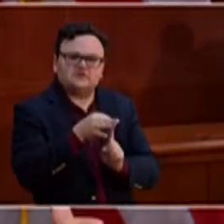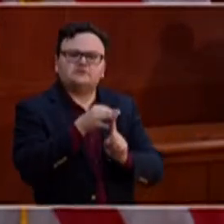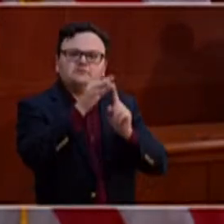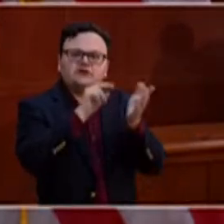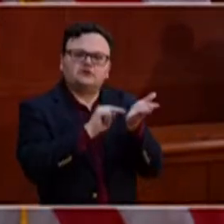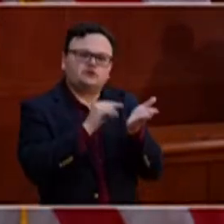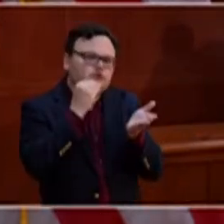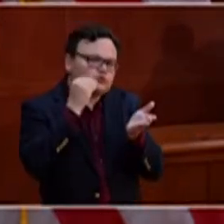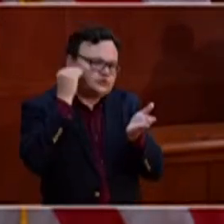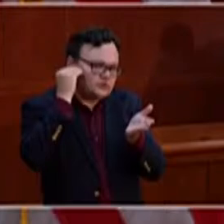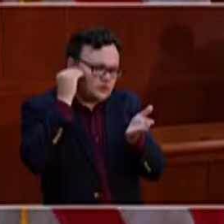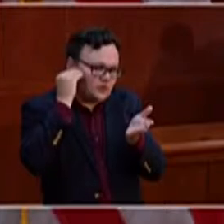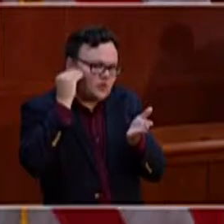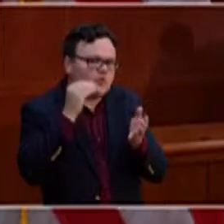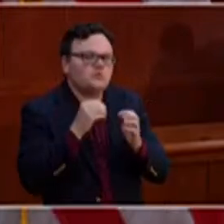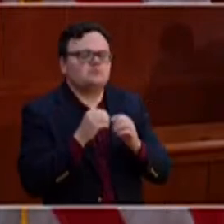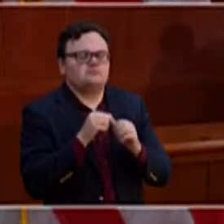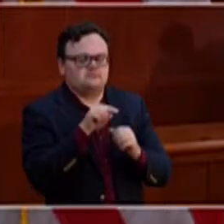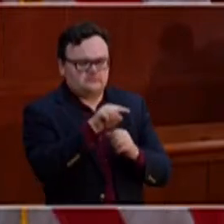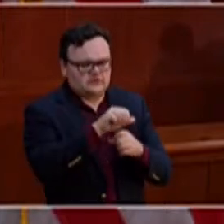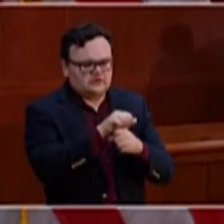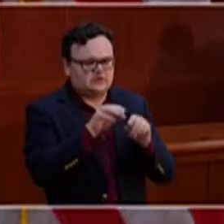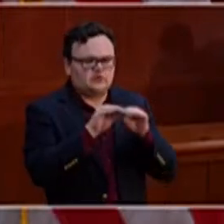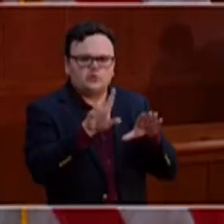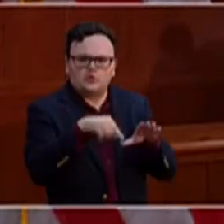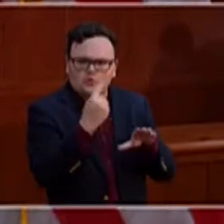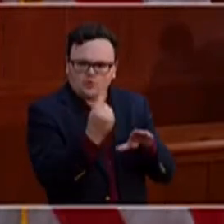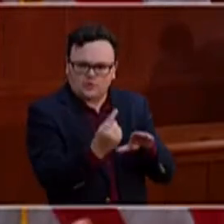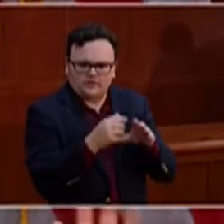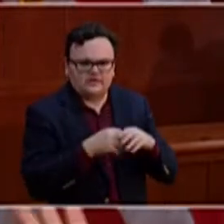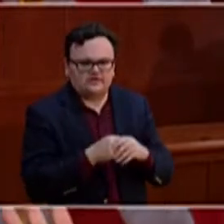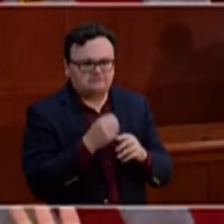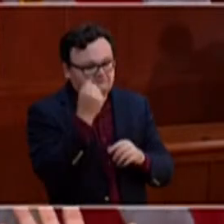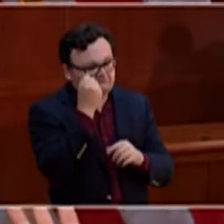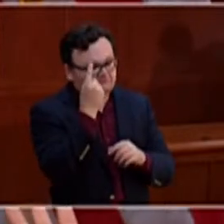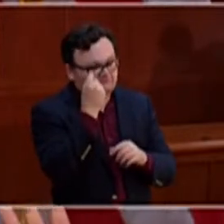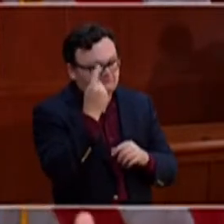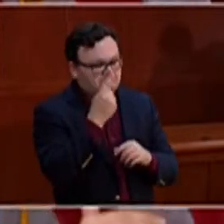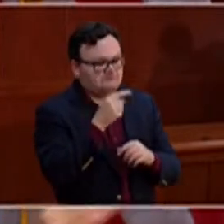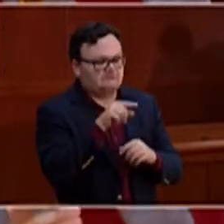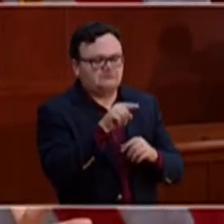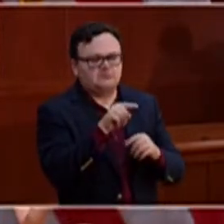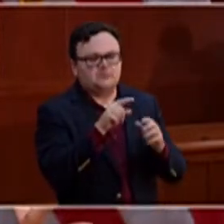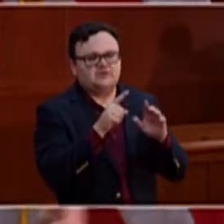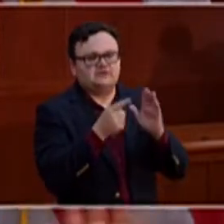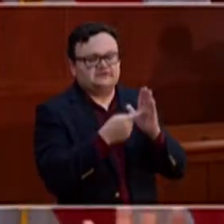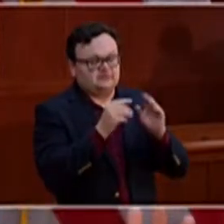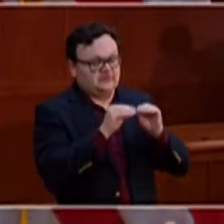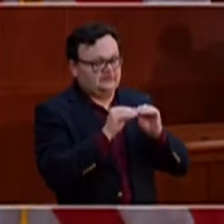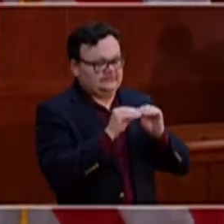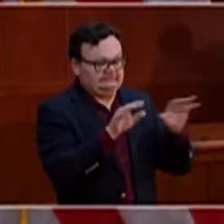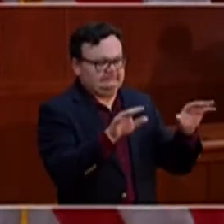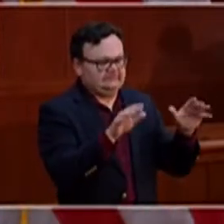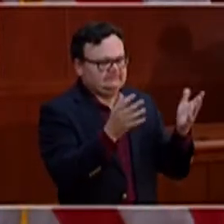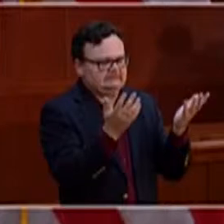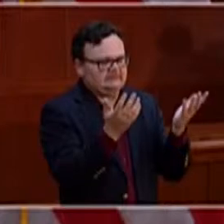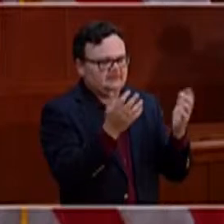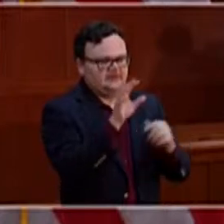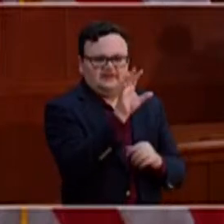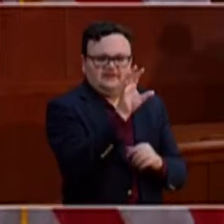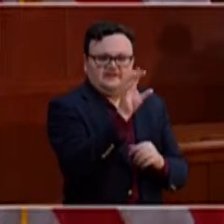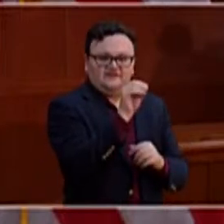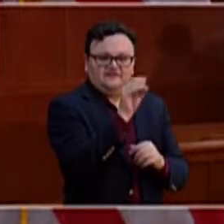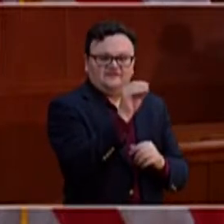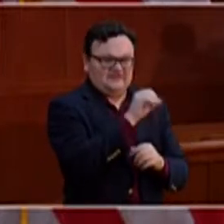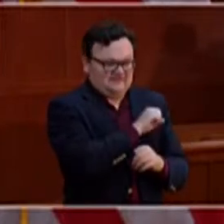was an outbreak in Jackson County where they had 50 staff members, I think they were all asymptomatic, test positive. So we sent